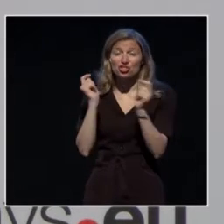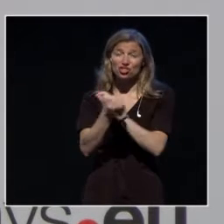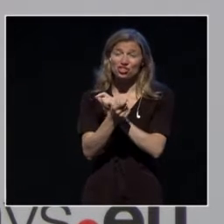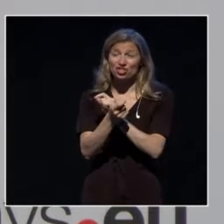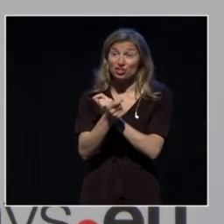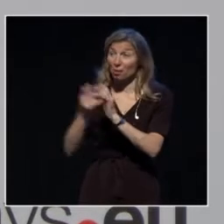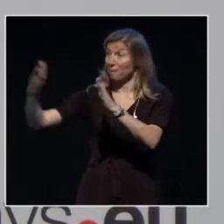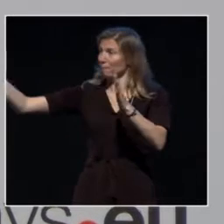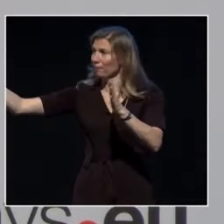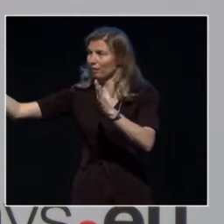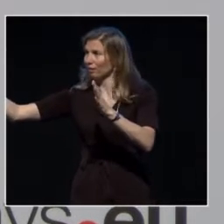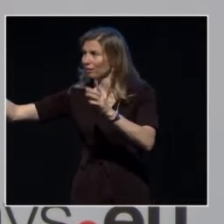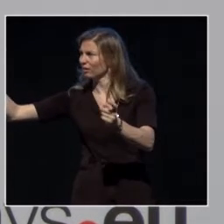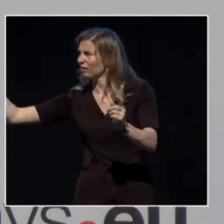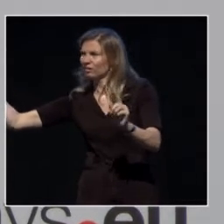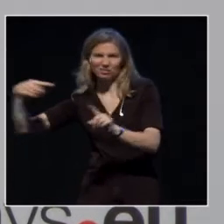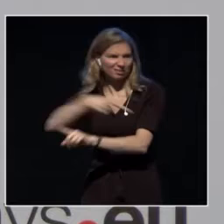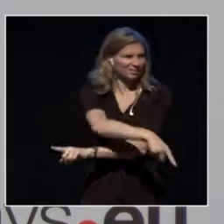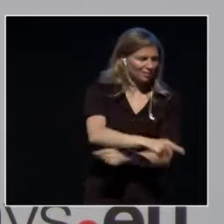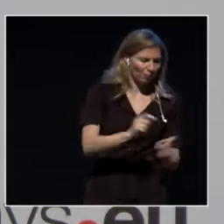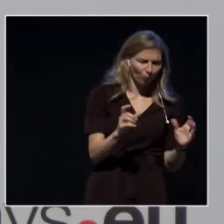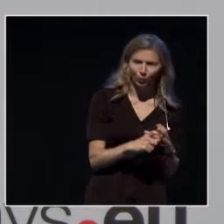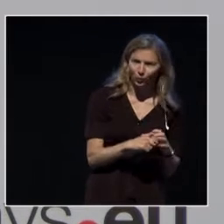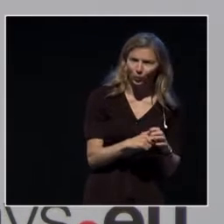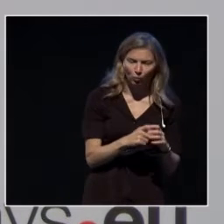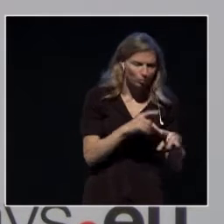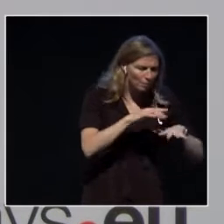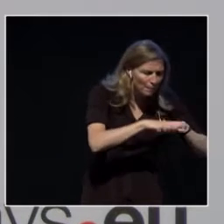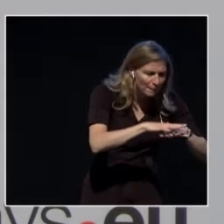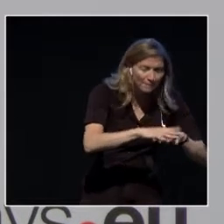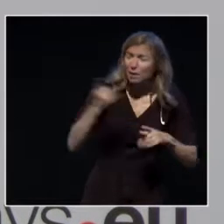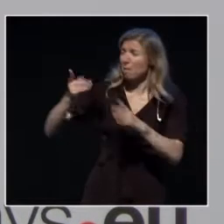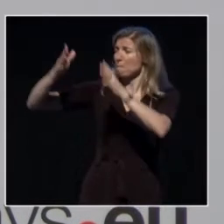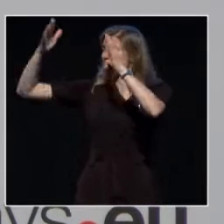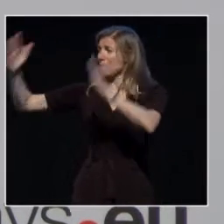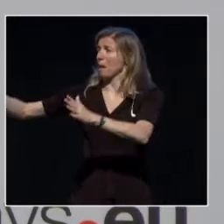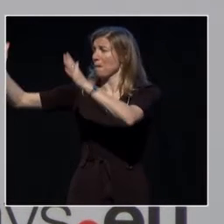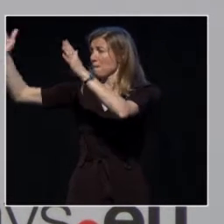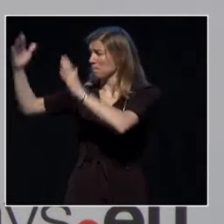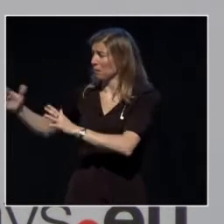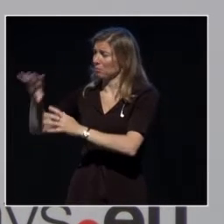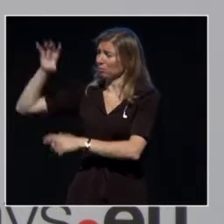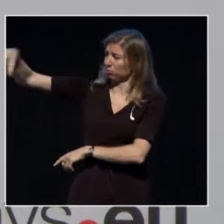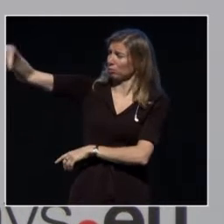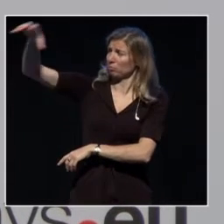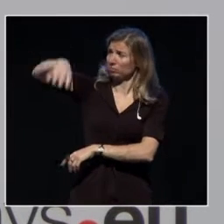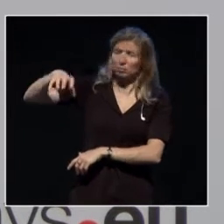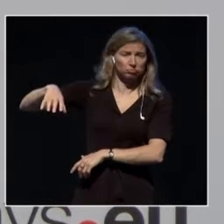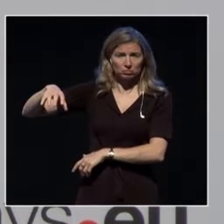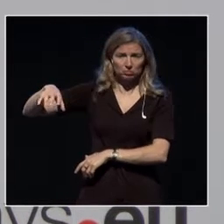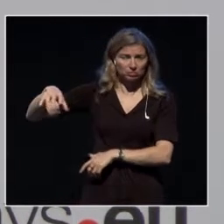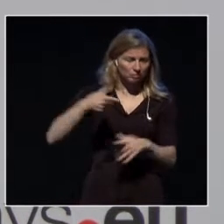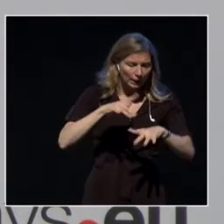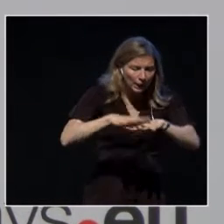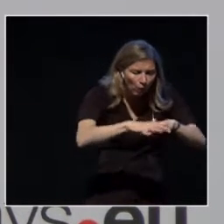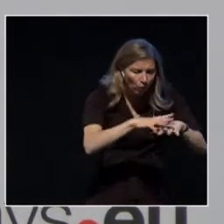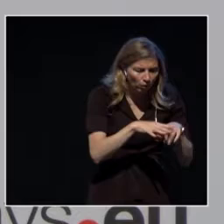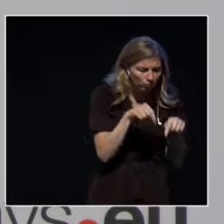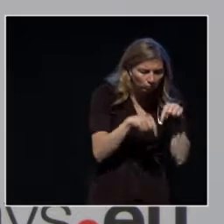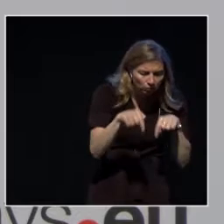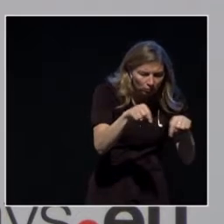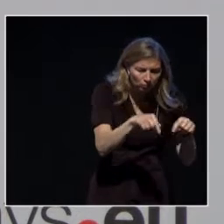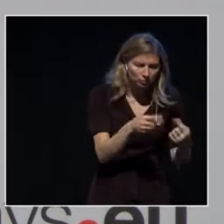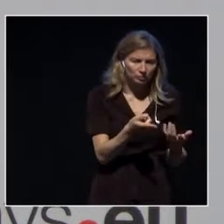direction. It's creating networks rather than giant firms. It's lowering transactions costs and